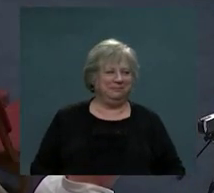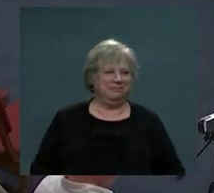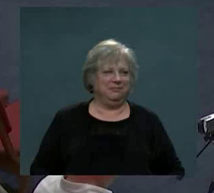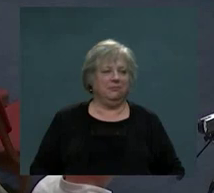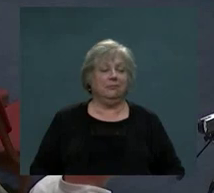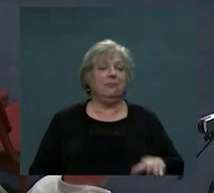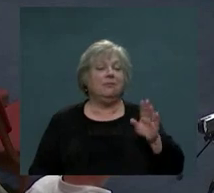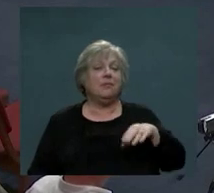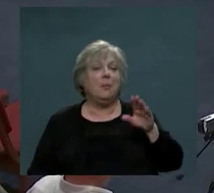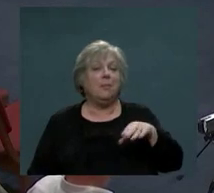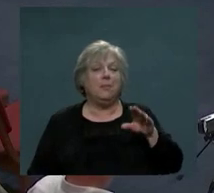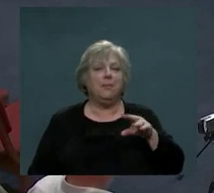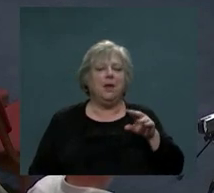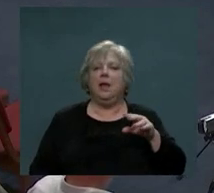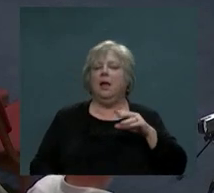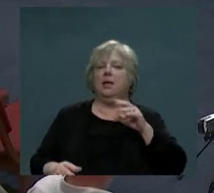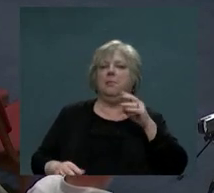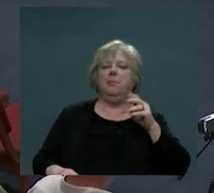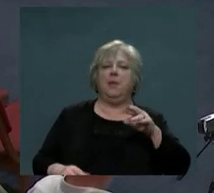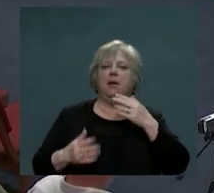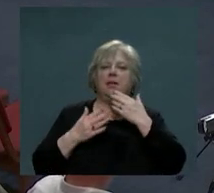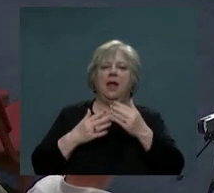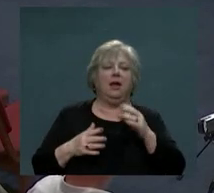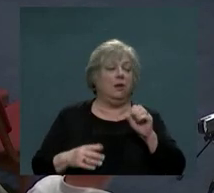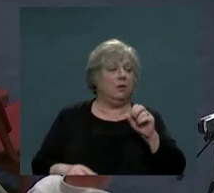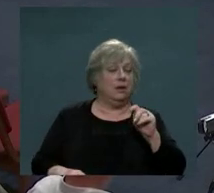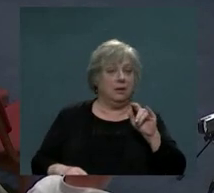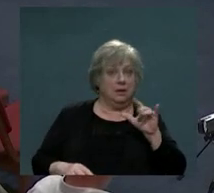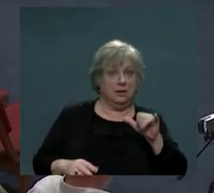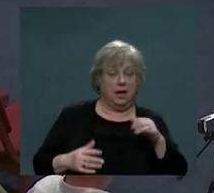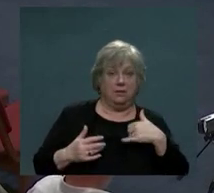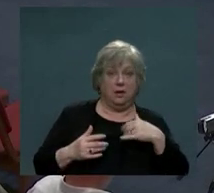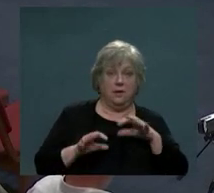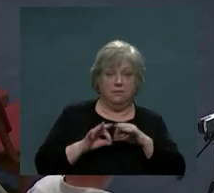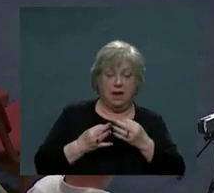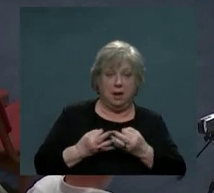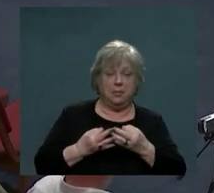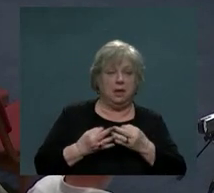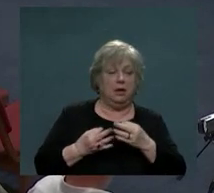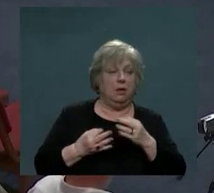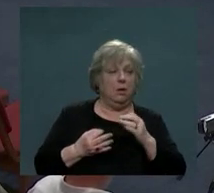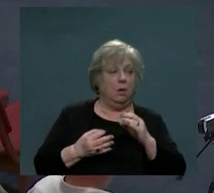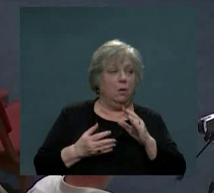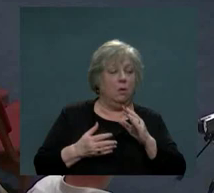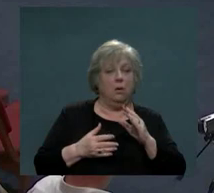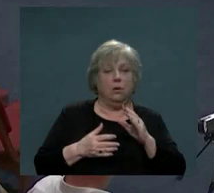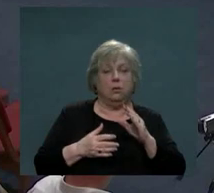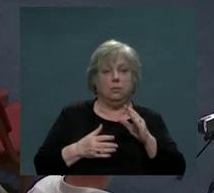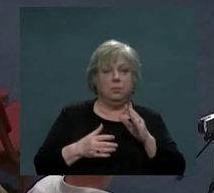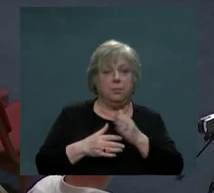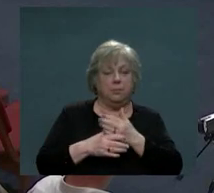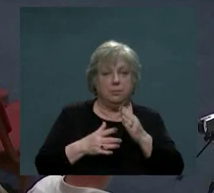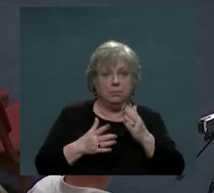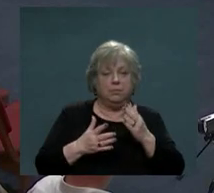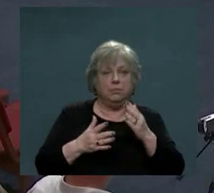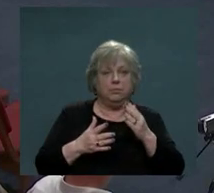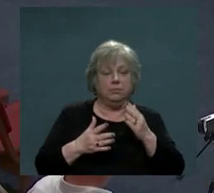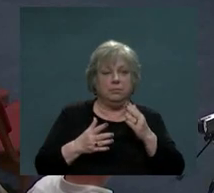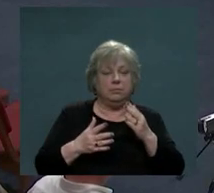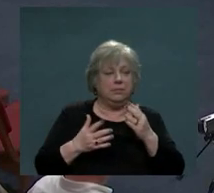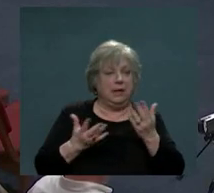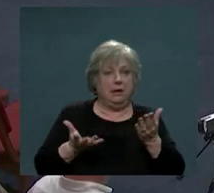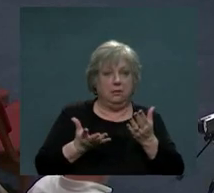Thank you. Mayor. Well, thank you, Nancy. And Stacy, do you have any of your relatives or colleagues here with you? I do. You want to have them stand up and be